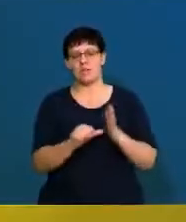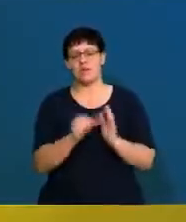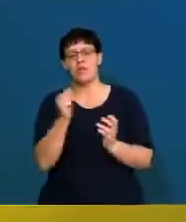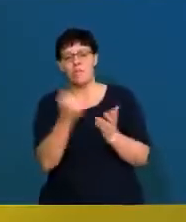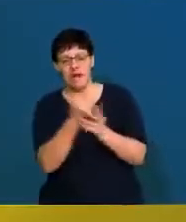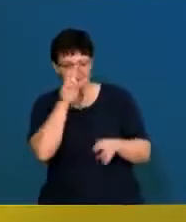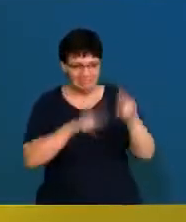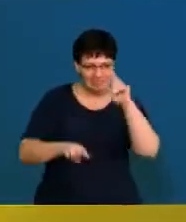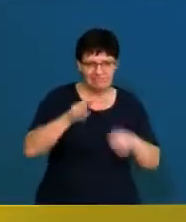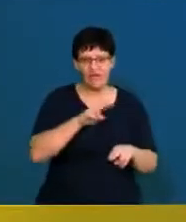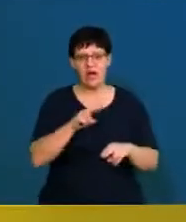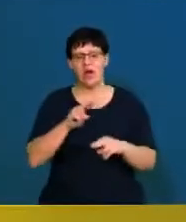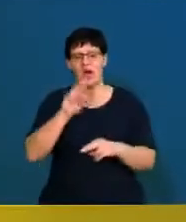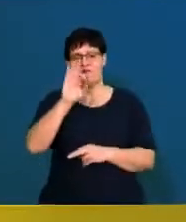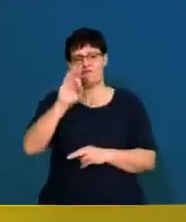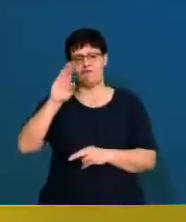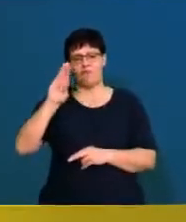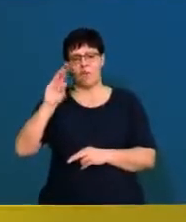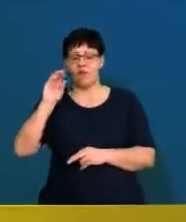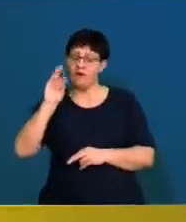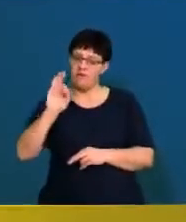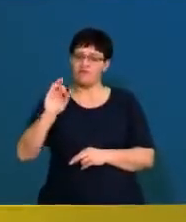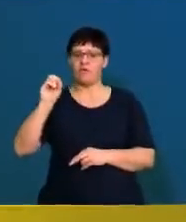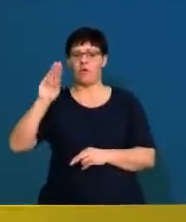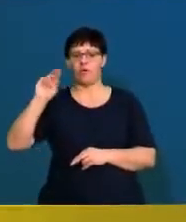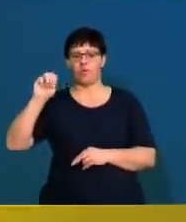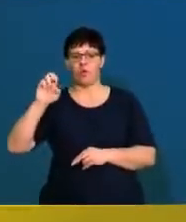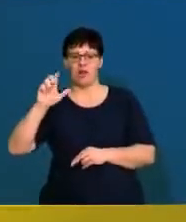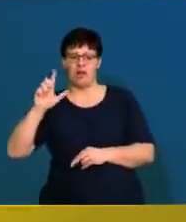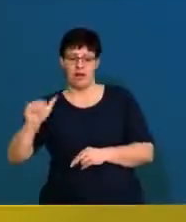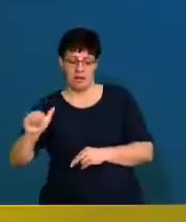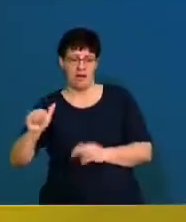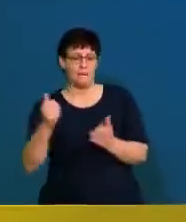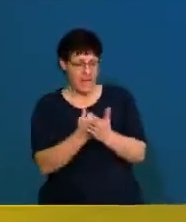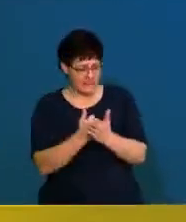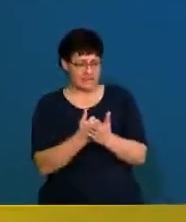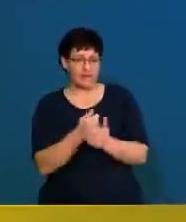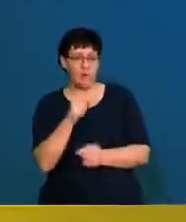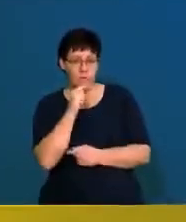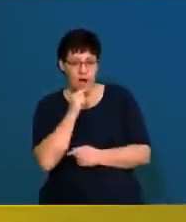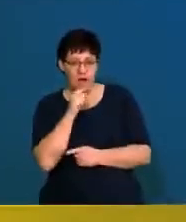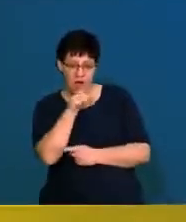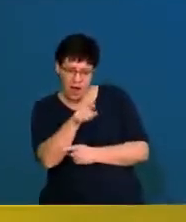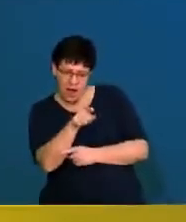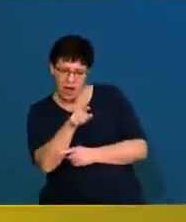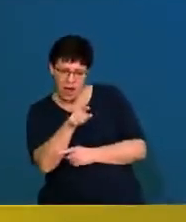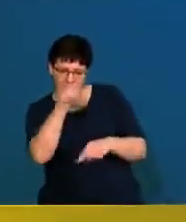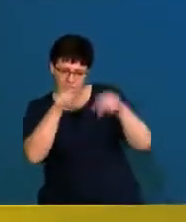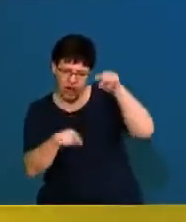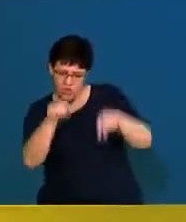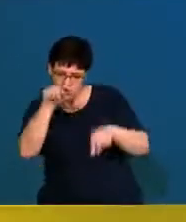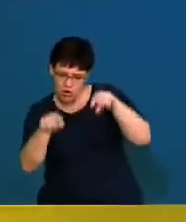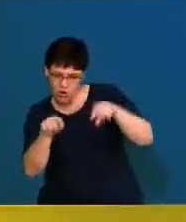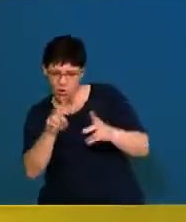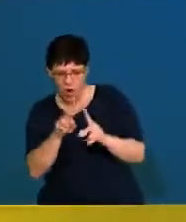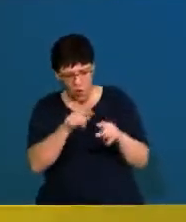revise chemical formula, because when you balance, we use, consequently, the stoichiometric ratio in which substances